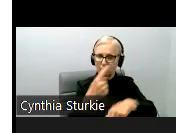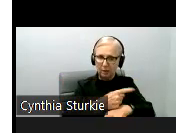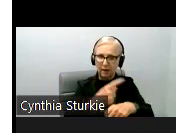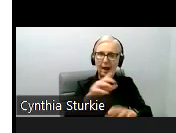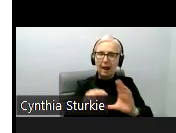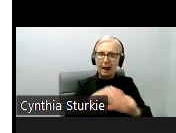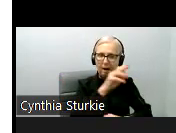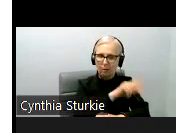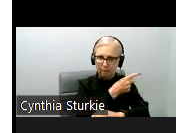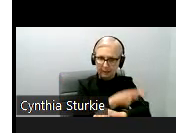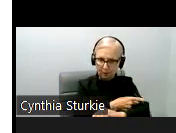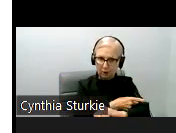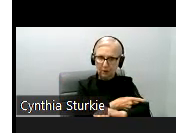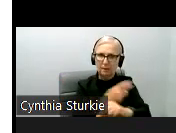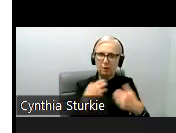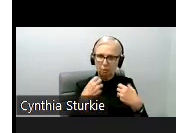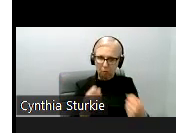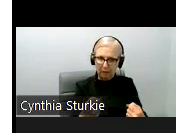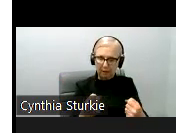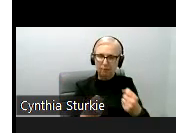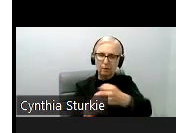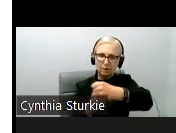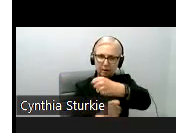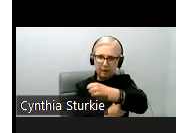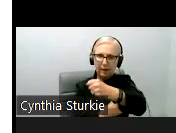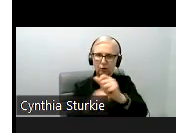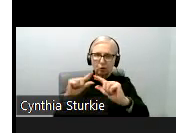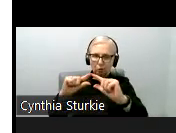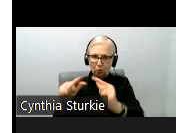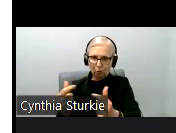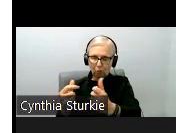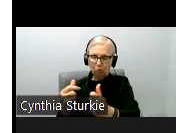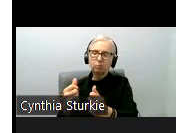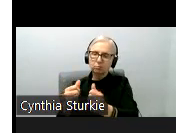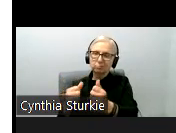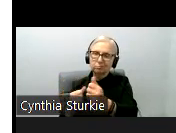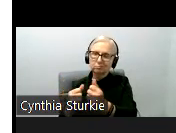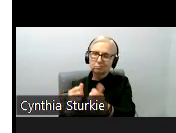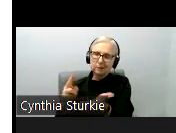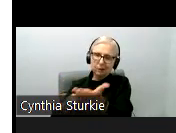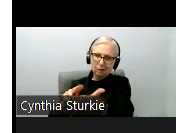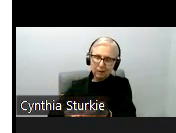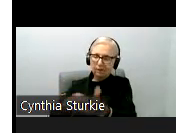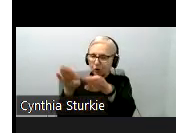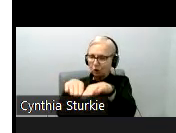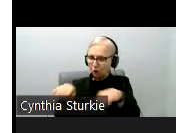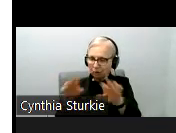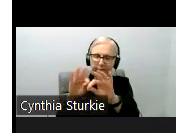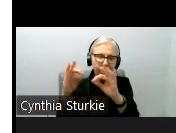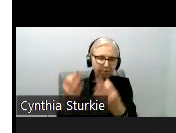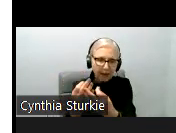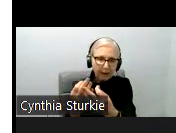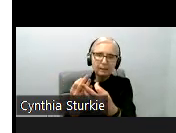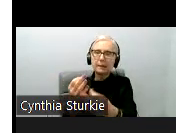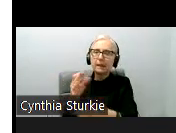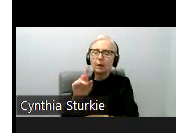recovery supports. Then we have those population-specific endorsements, for example, for children and families, for criminal